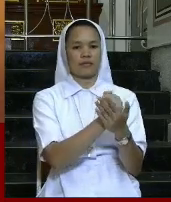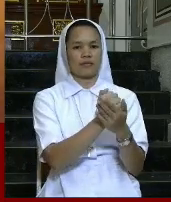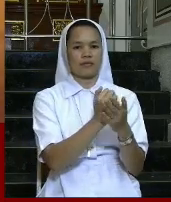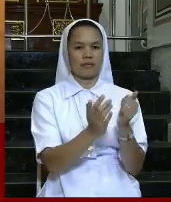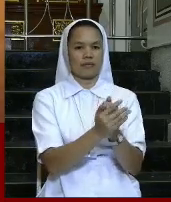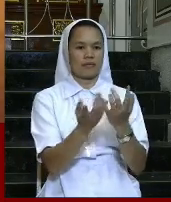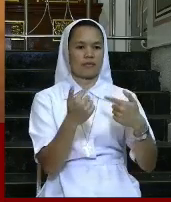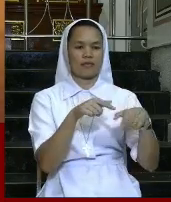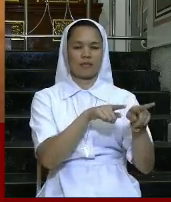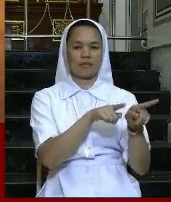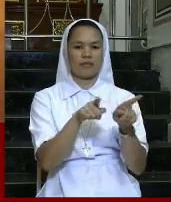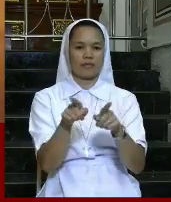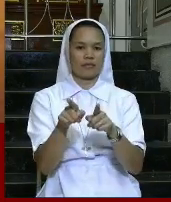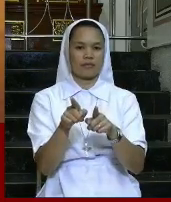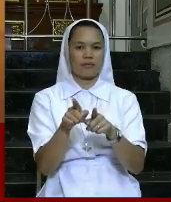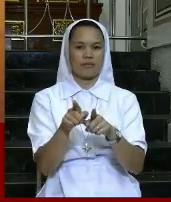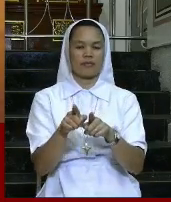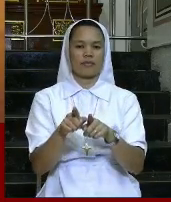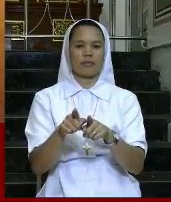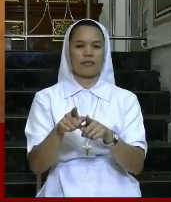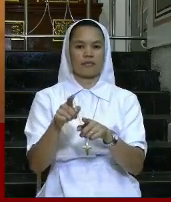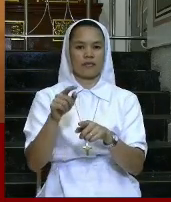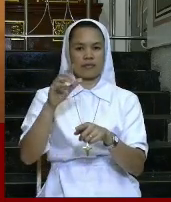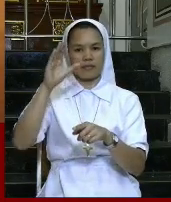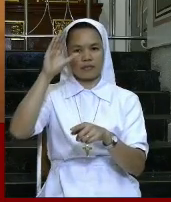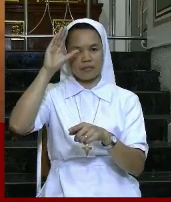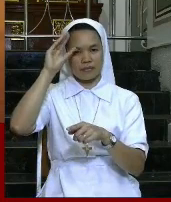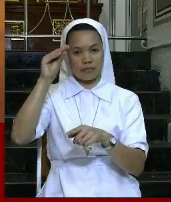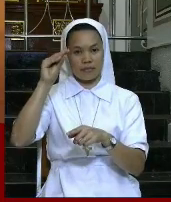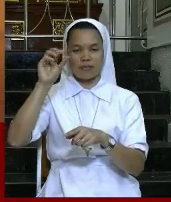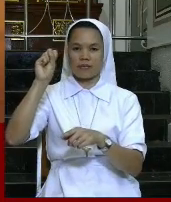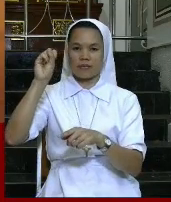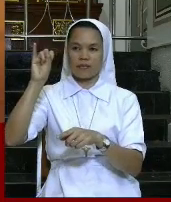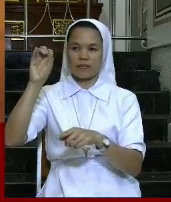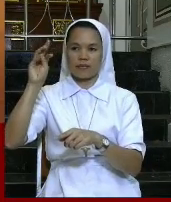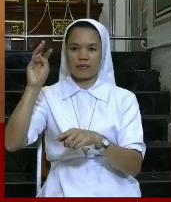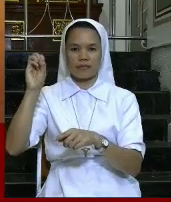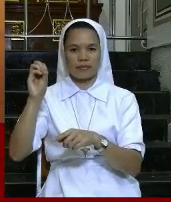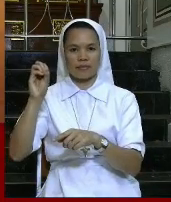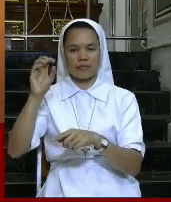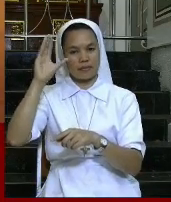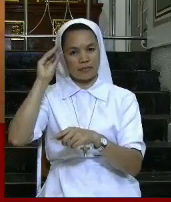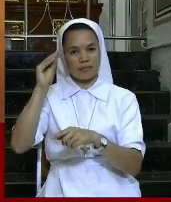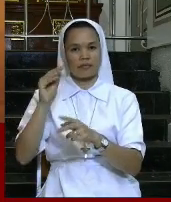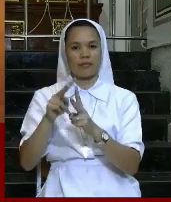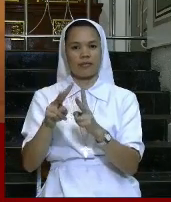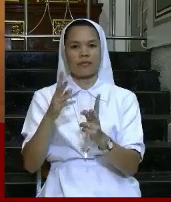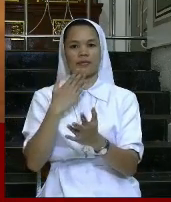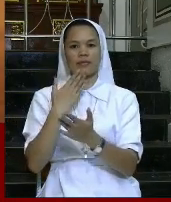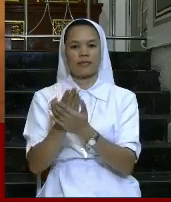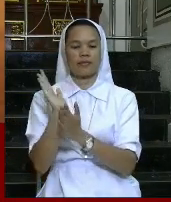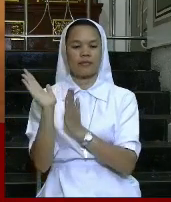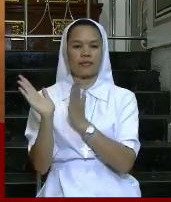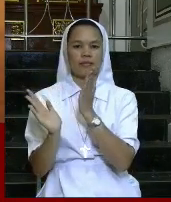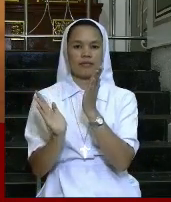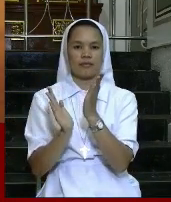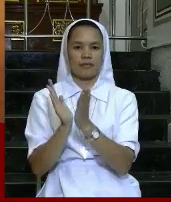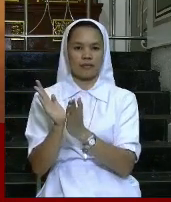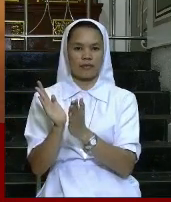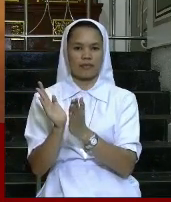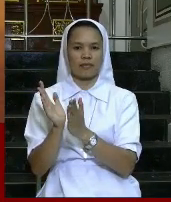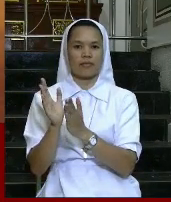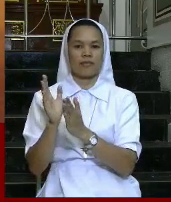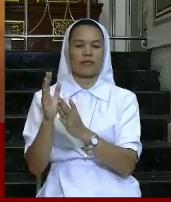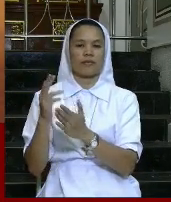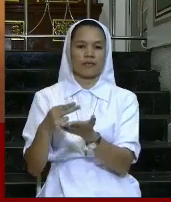out, they met a Cyrenian named Simon. This man they pressed into service to carry his